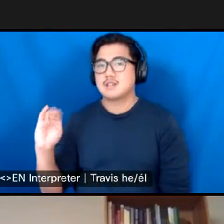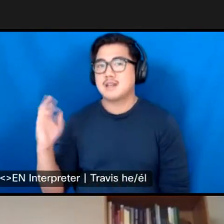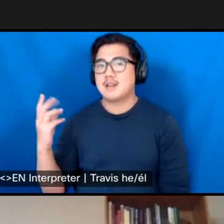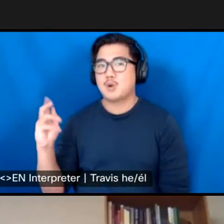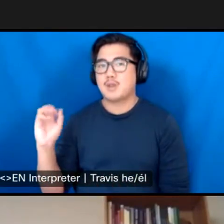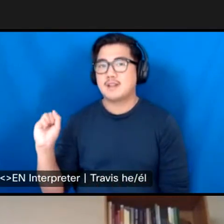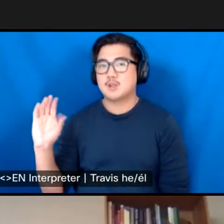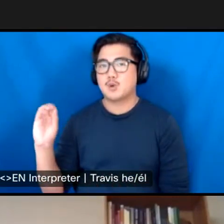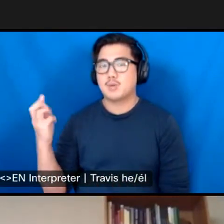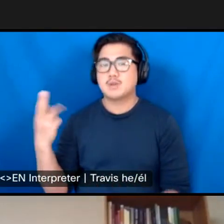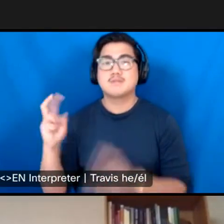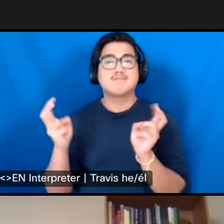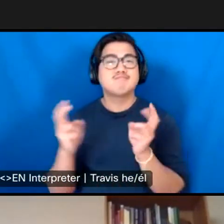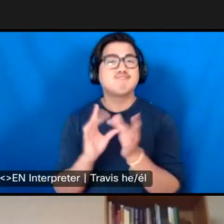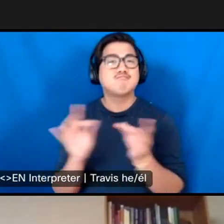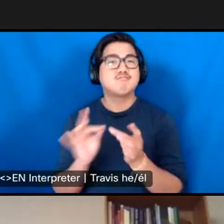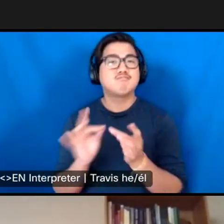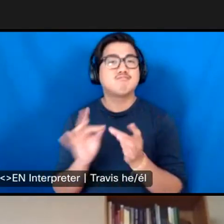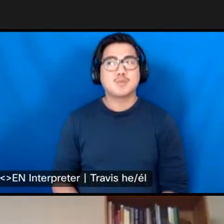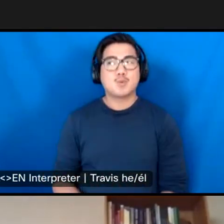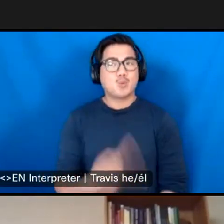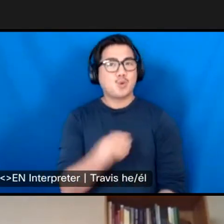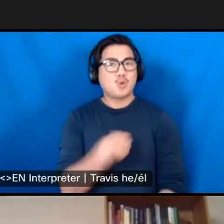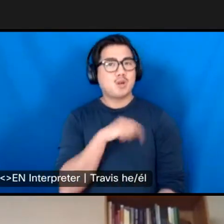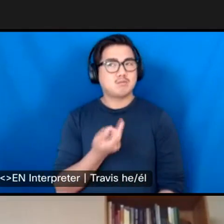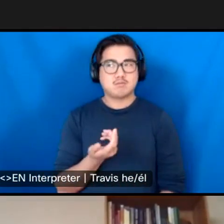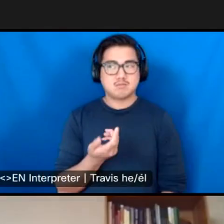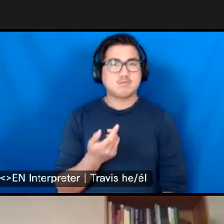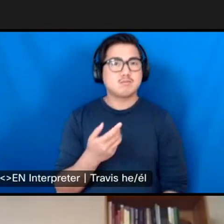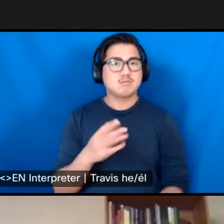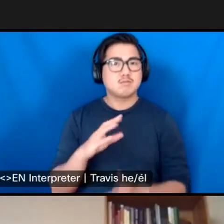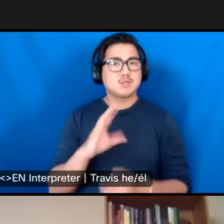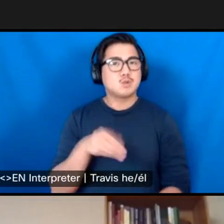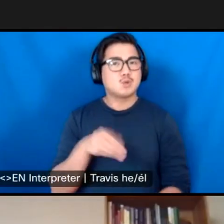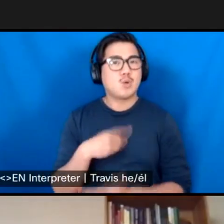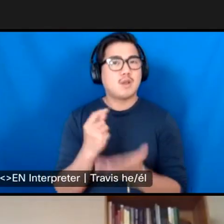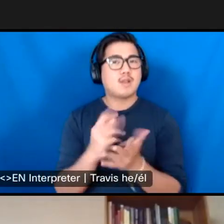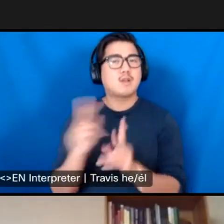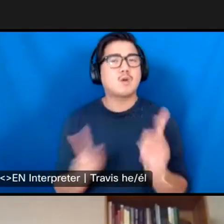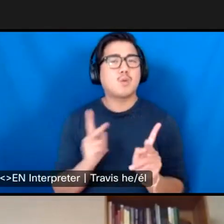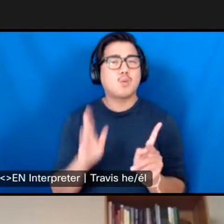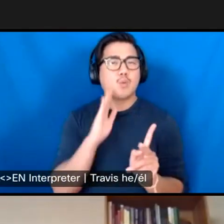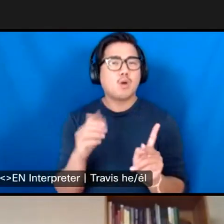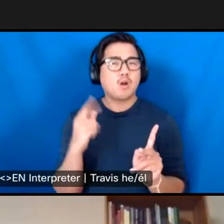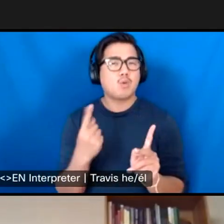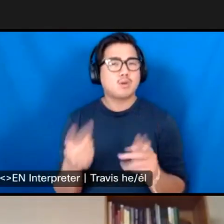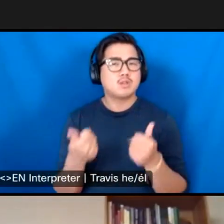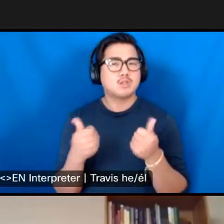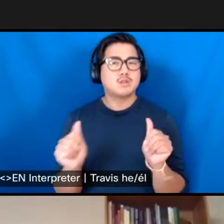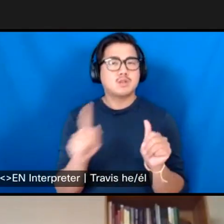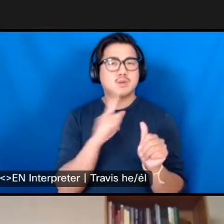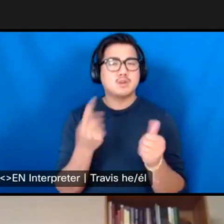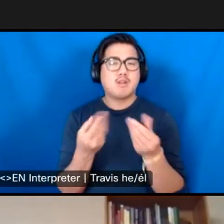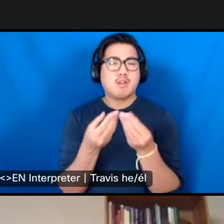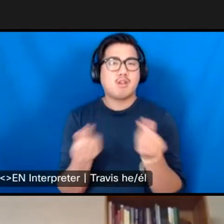it states, "We who are soul therapists will always be tempted to dilute the bitter cup of